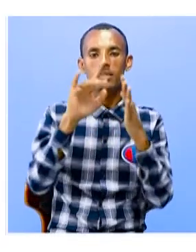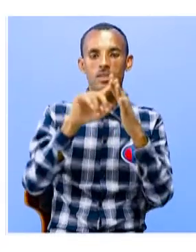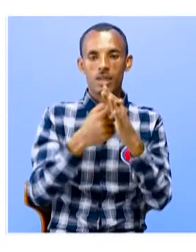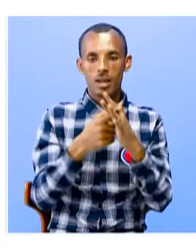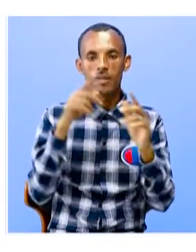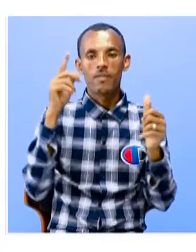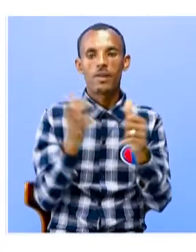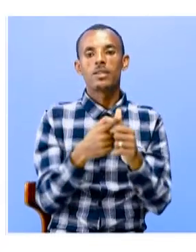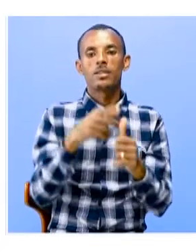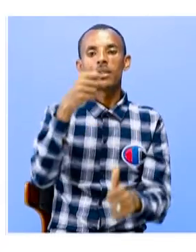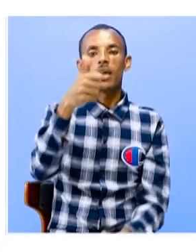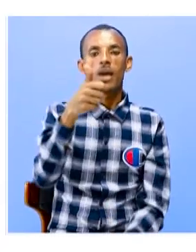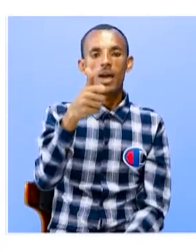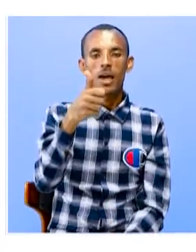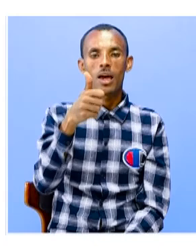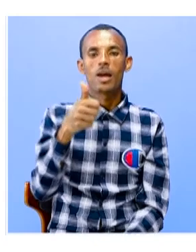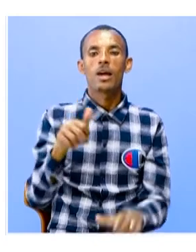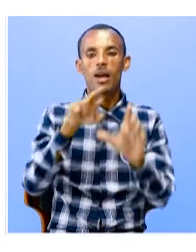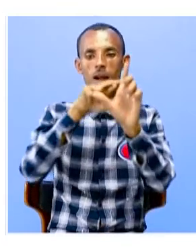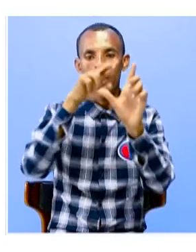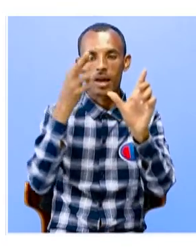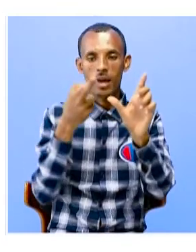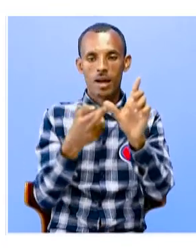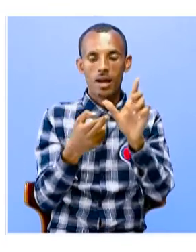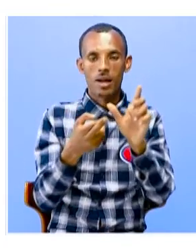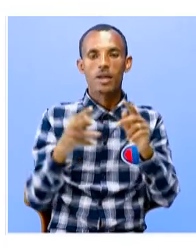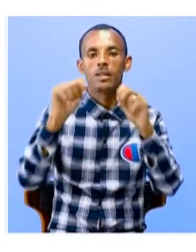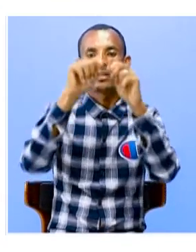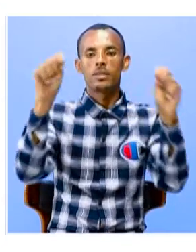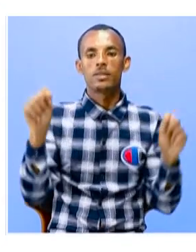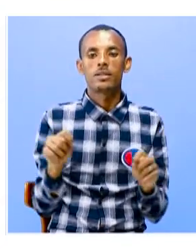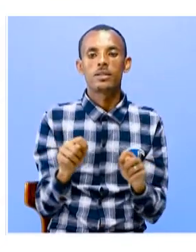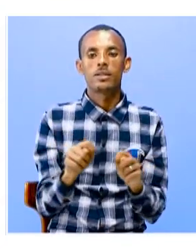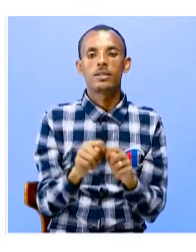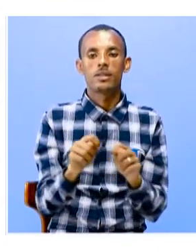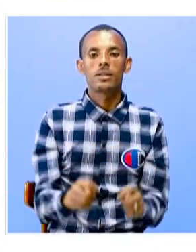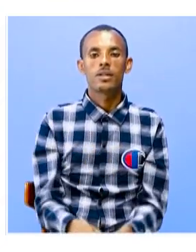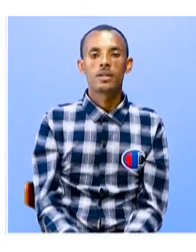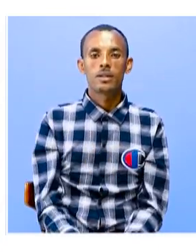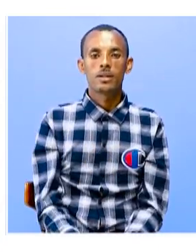A, right angle triangle. Right